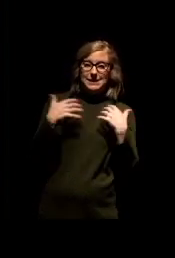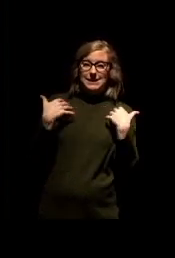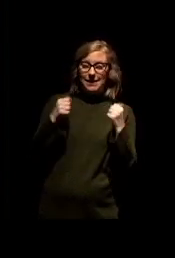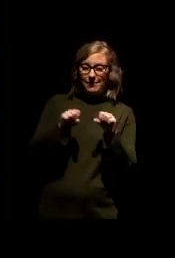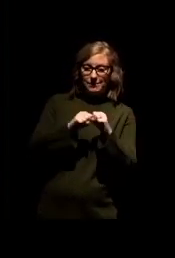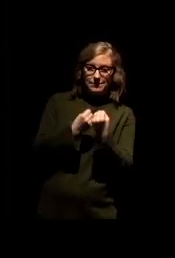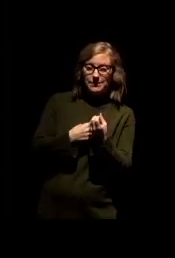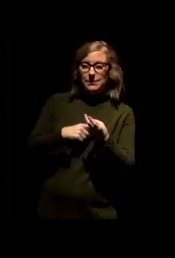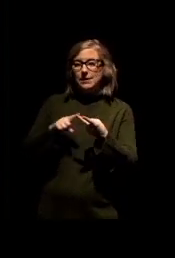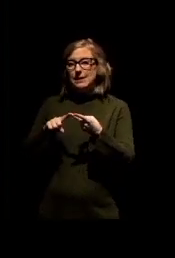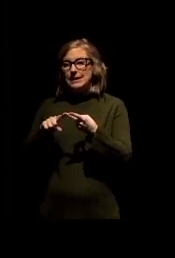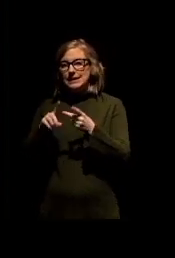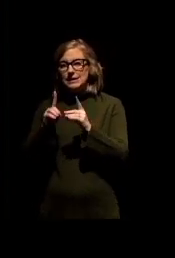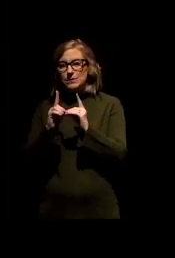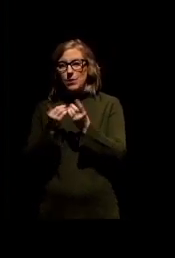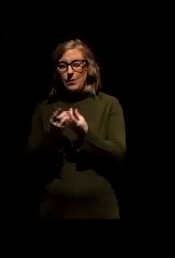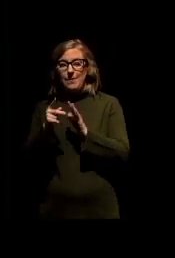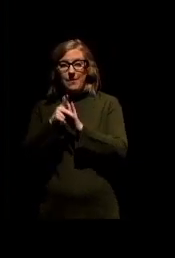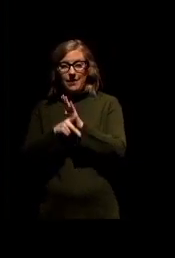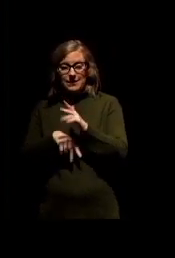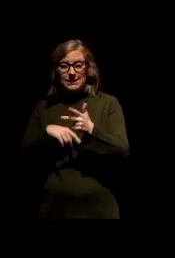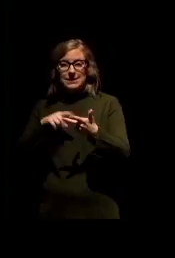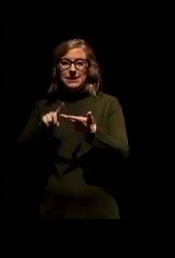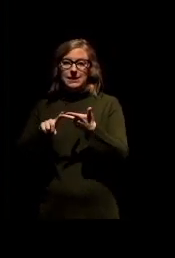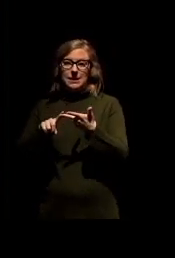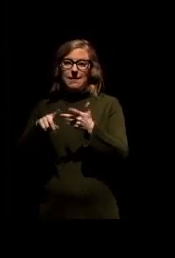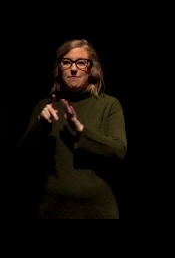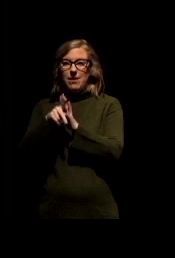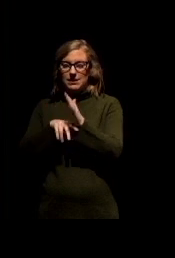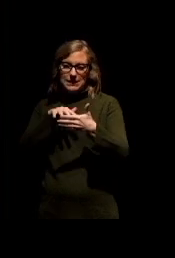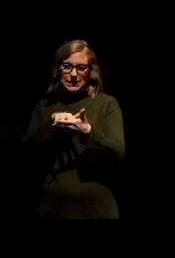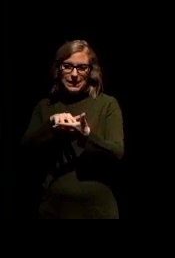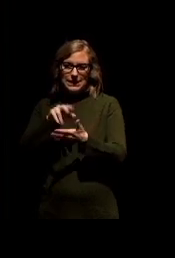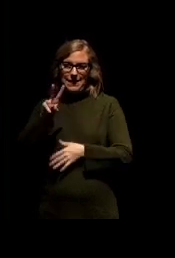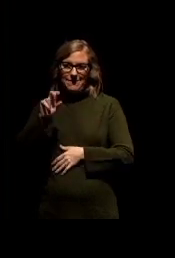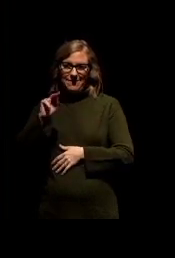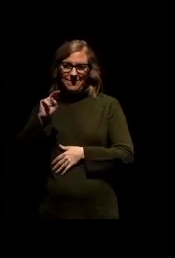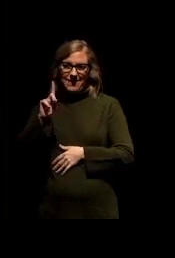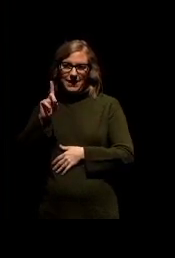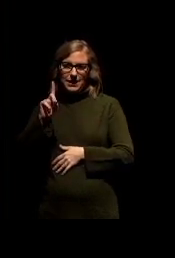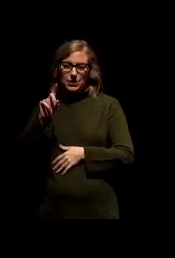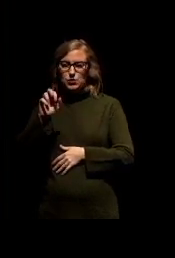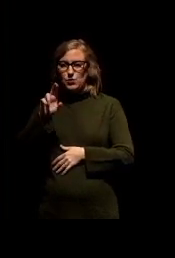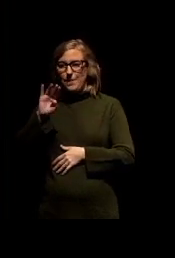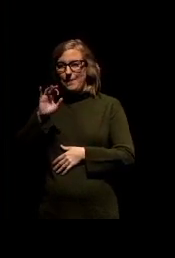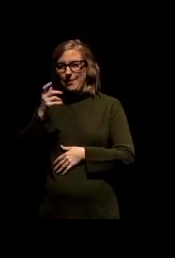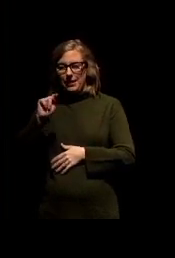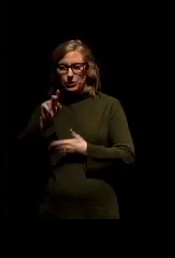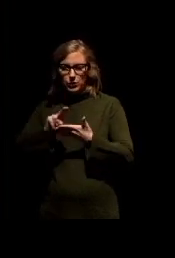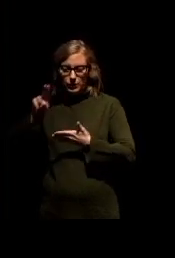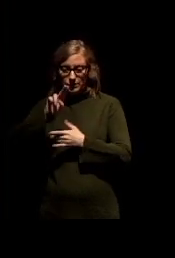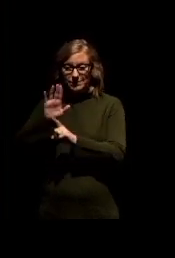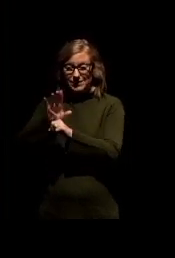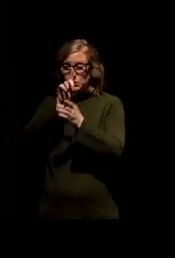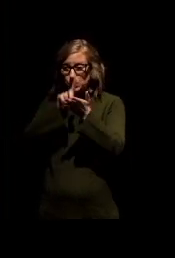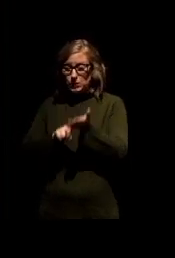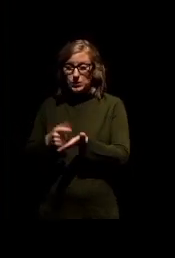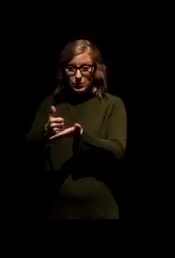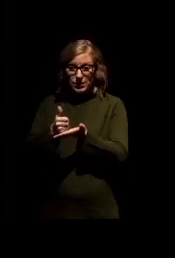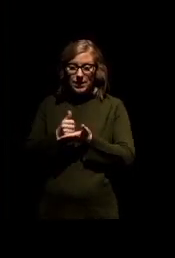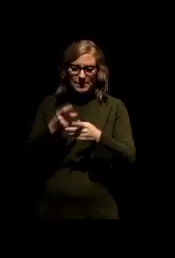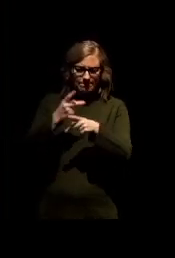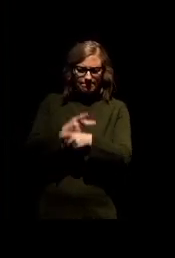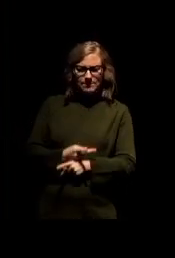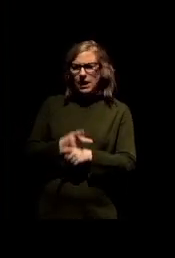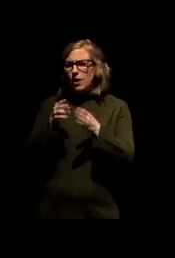and the Program for Public Policy Studies at Vanderbilt University. Professor Gonzalez's research examines how public policies affect